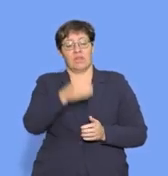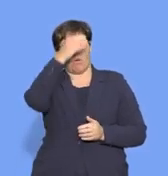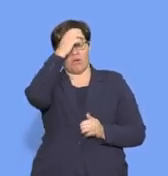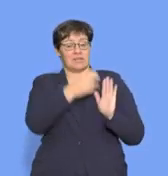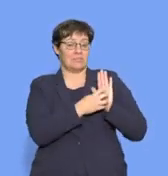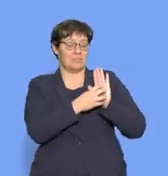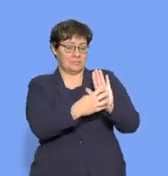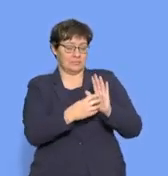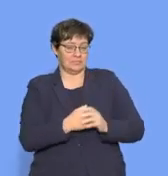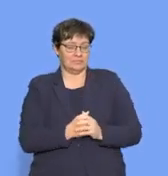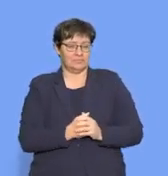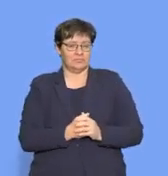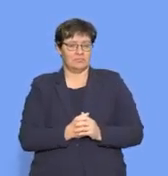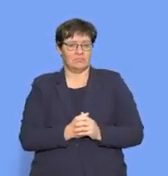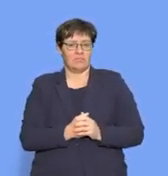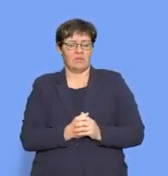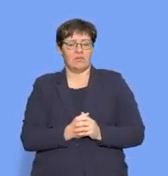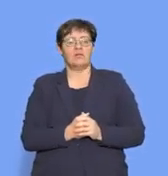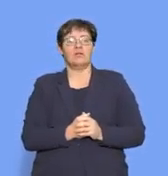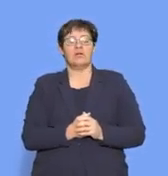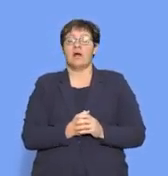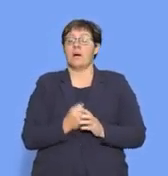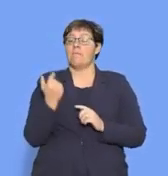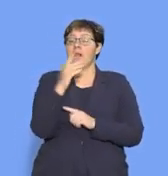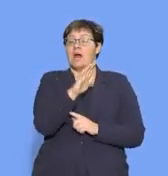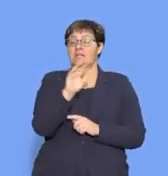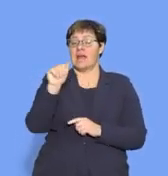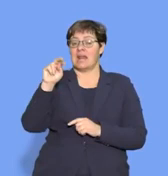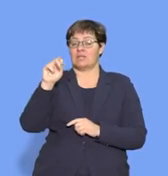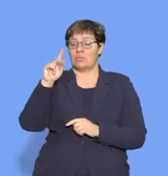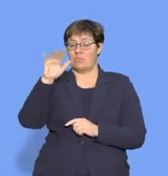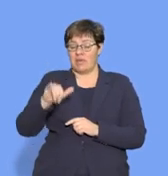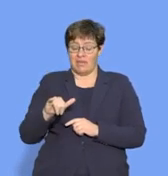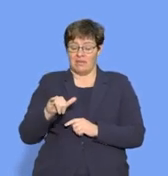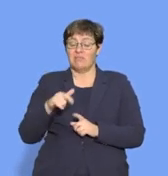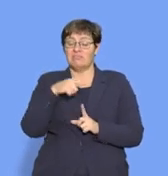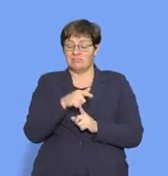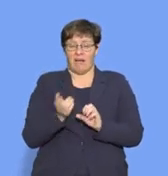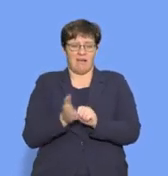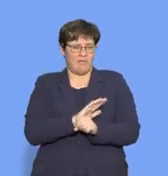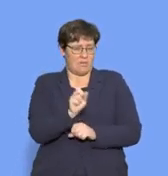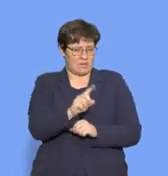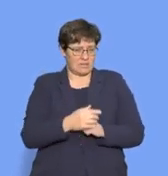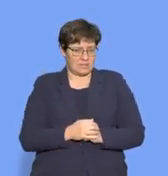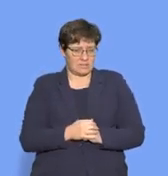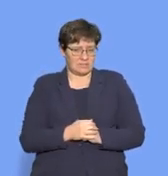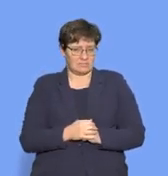This is the concept map showing what we are covering under plant anatomy. We did